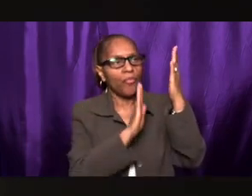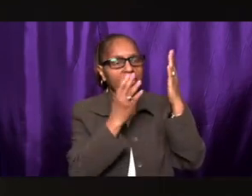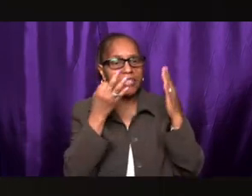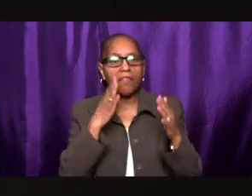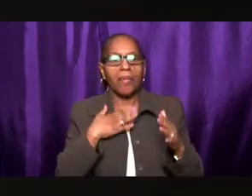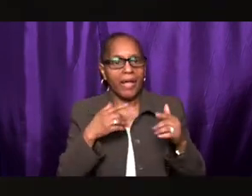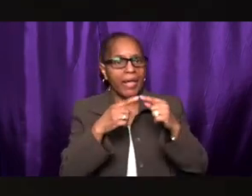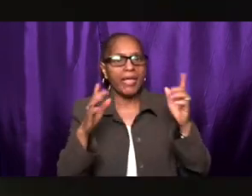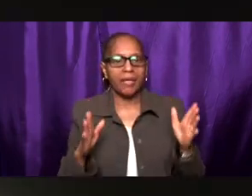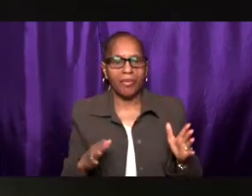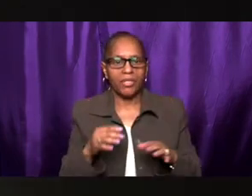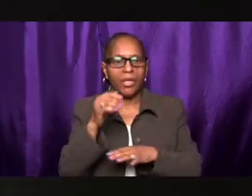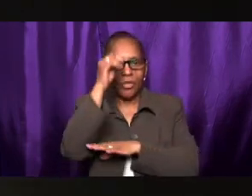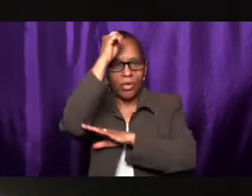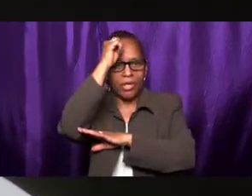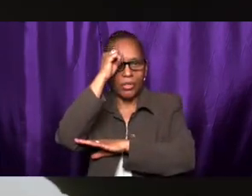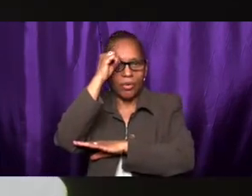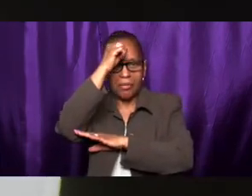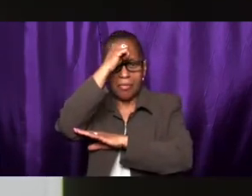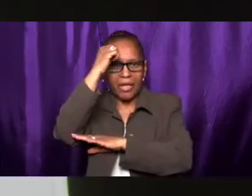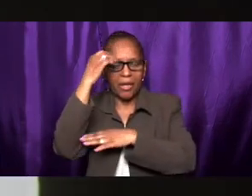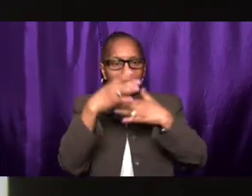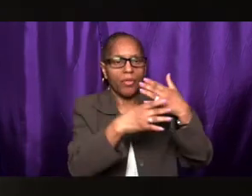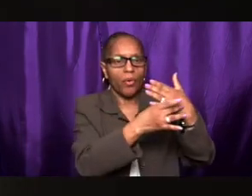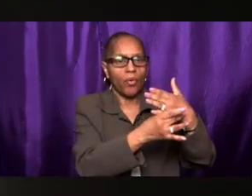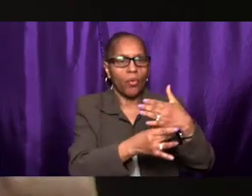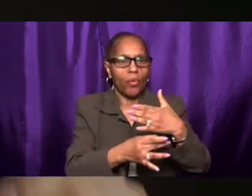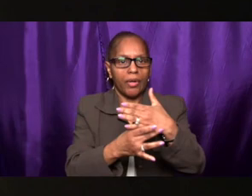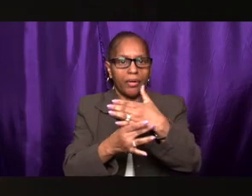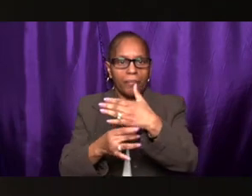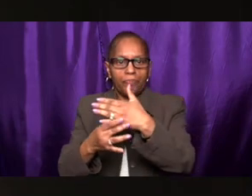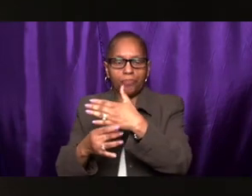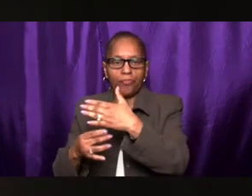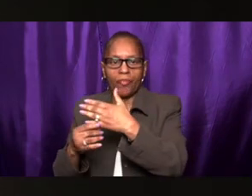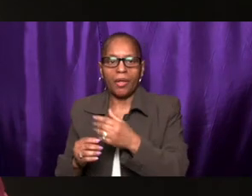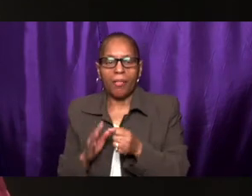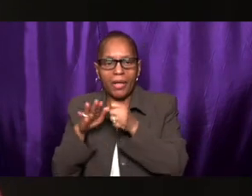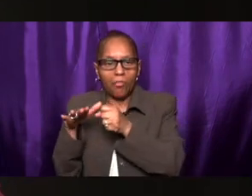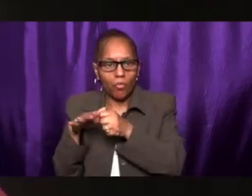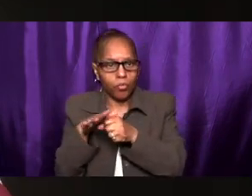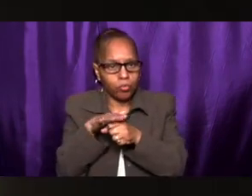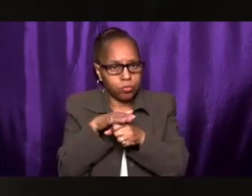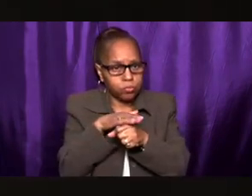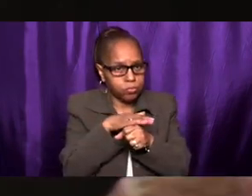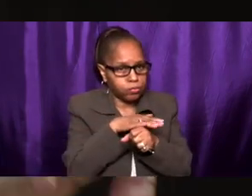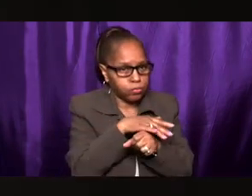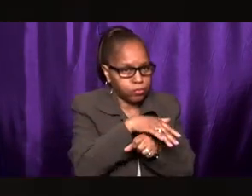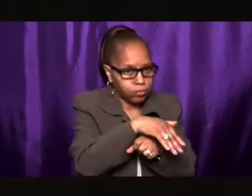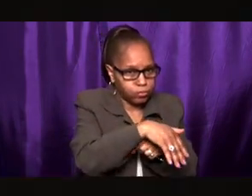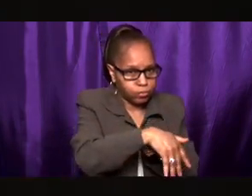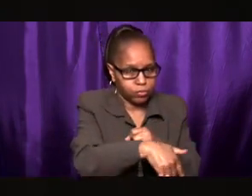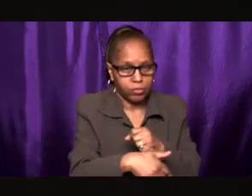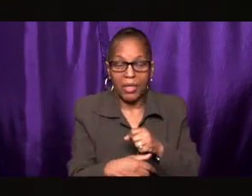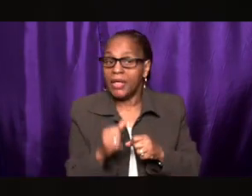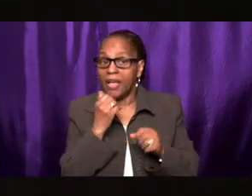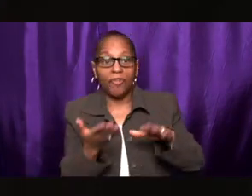mine enemies. You anoint my head with oil. My cup runneth over. Now, see, that ain't for the dead